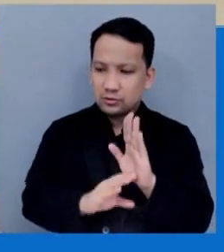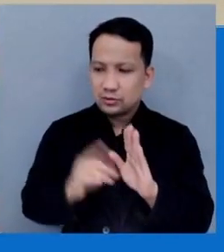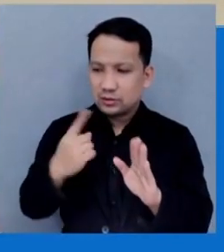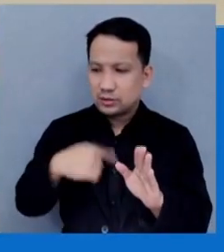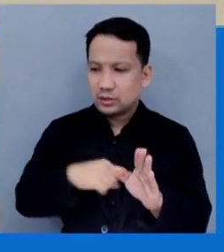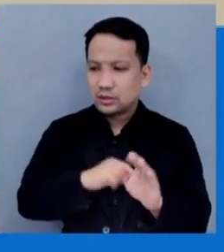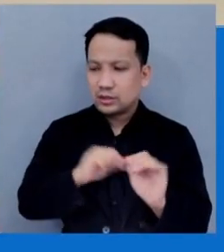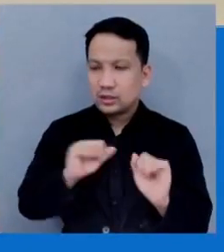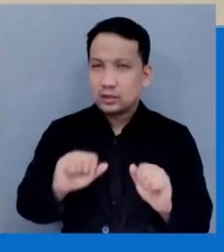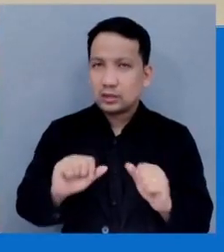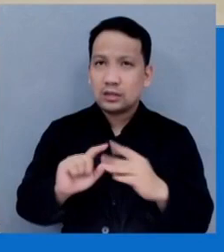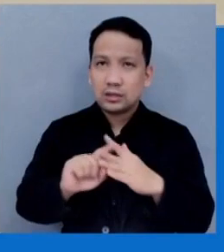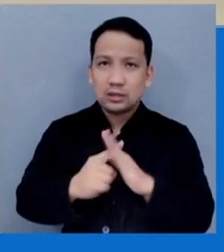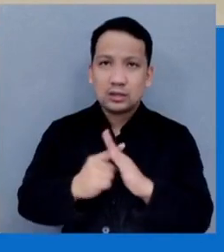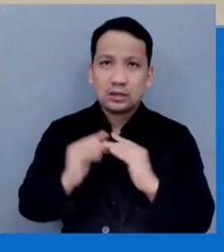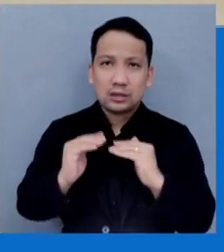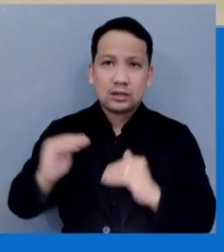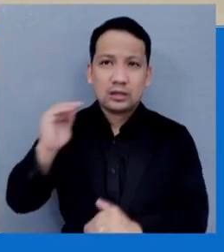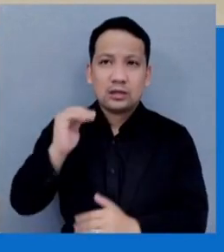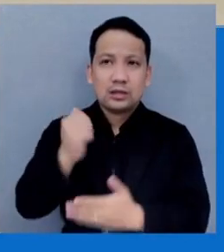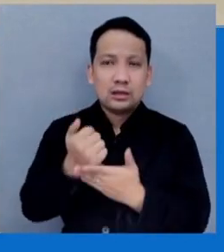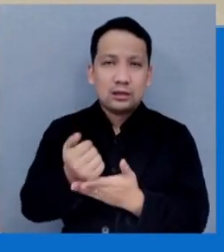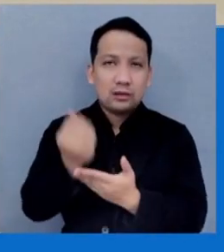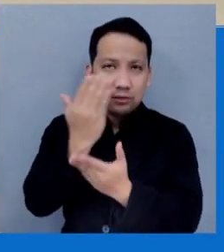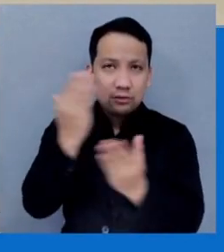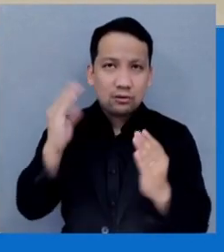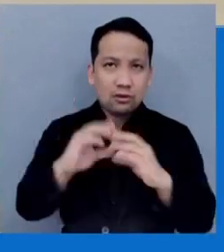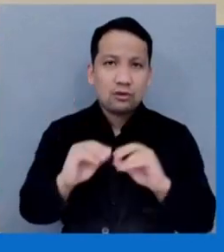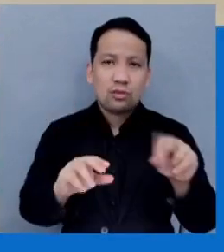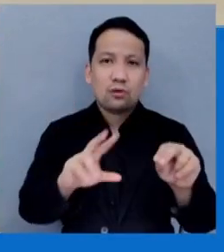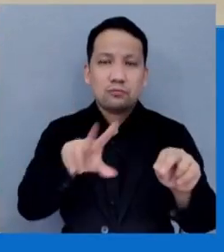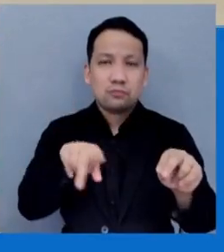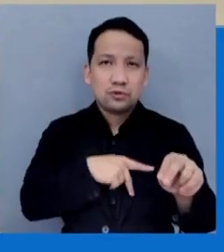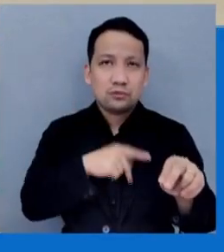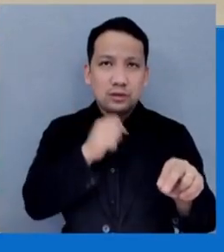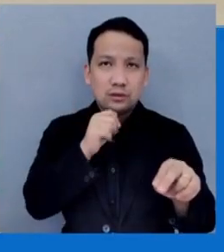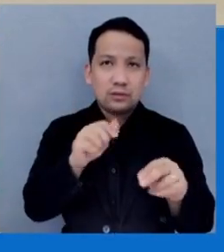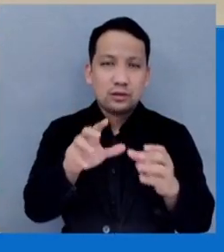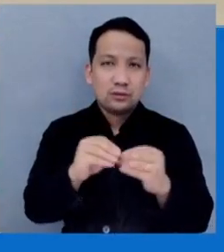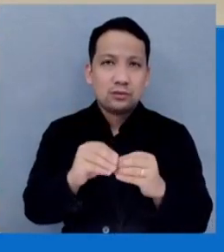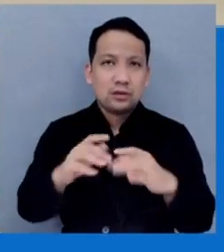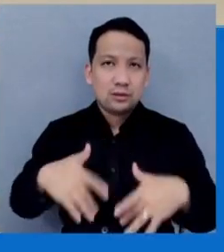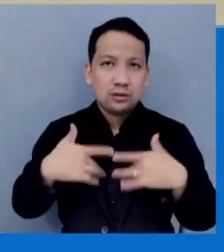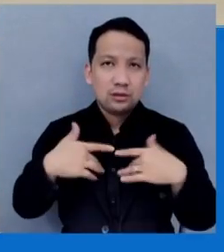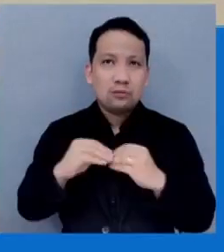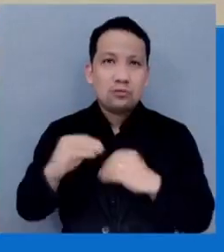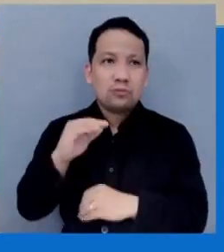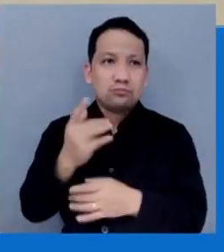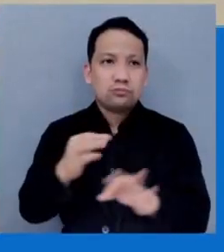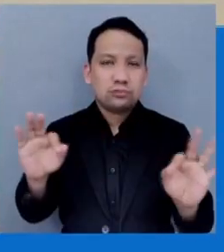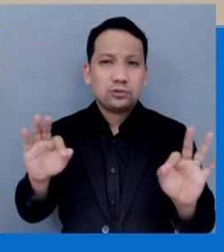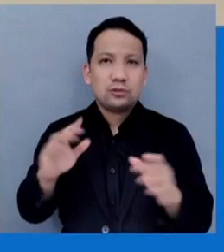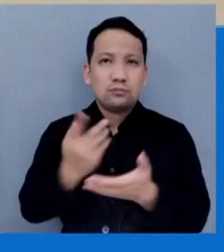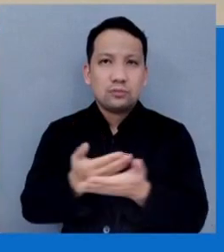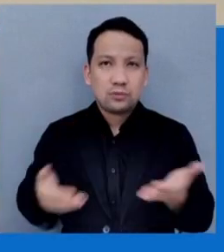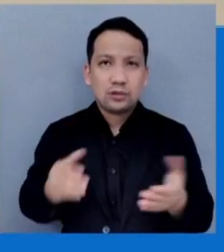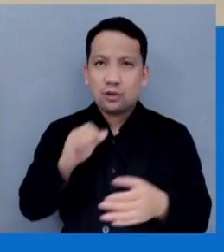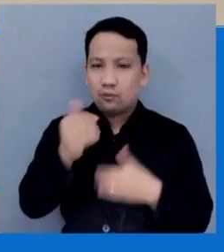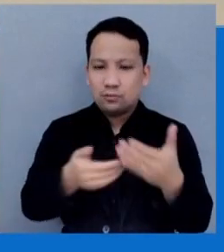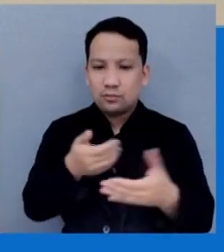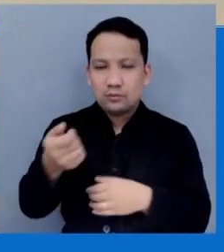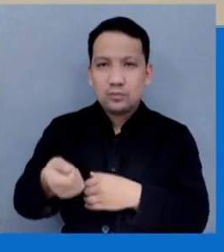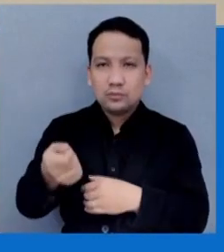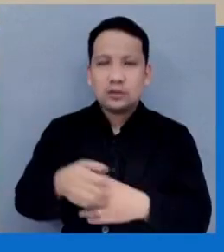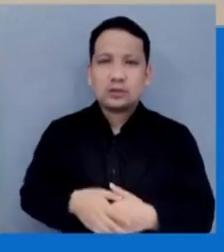mag-uumpisa lahat yan at sinasabi, no person shall be deprived of life, liberty, or property without due process of law.